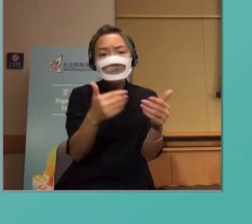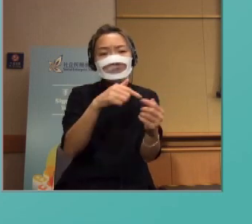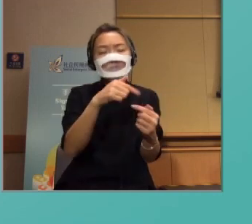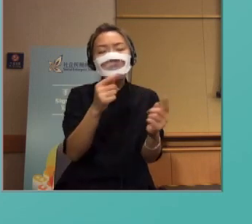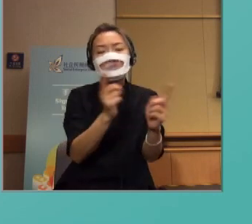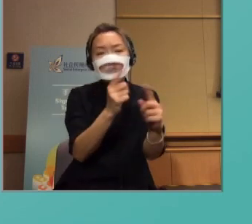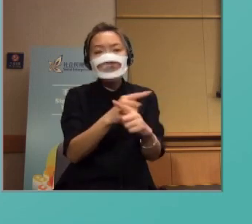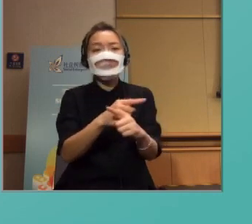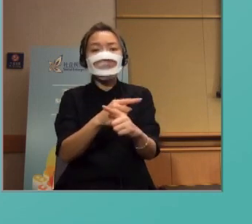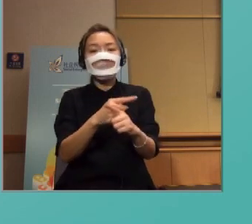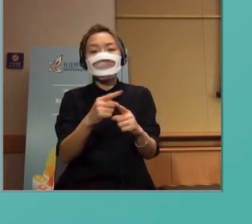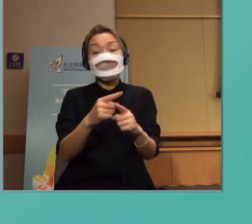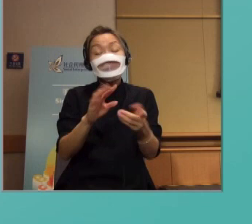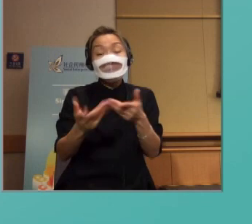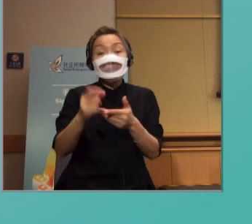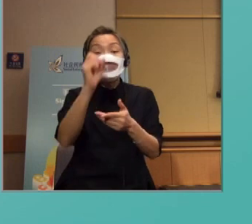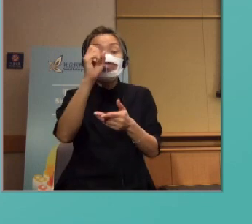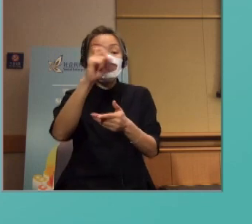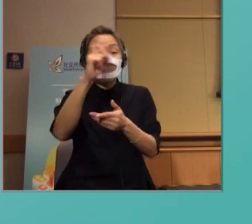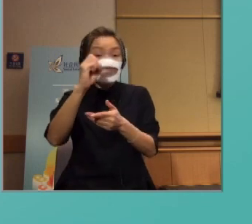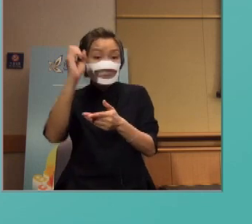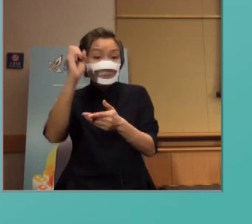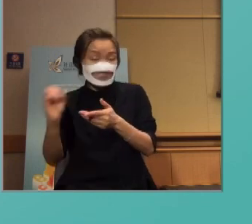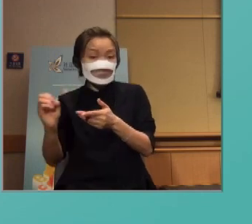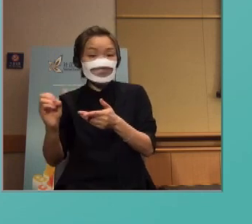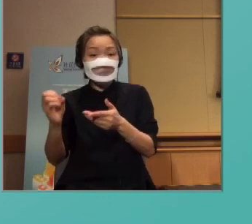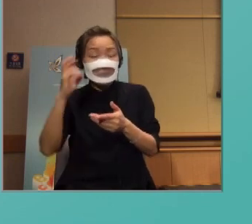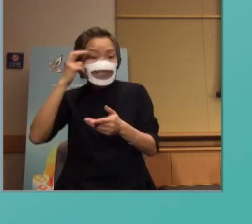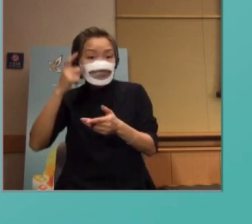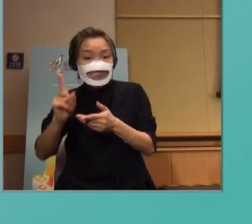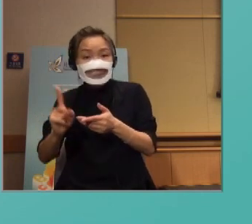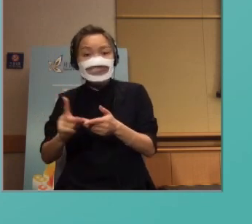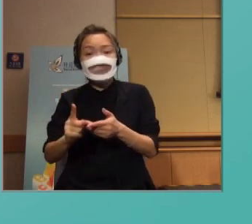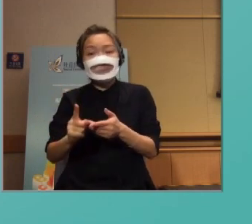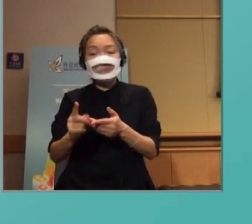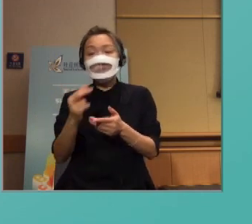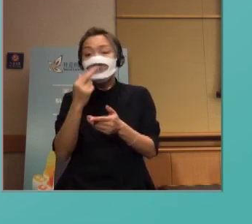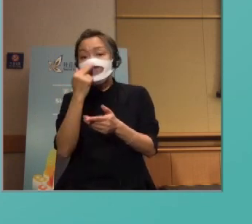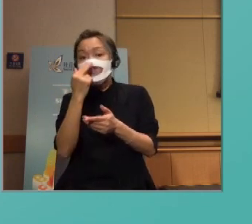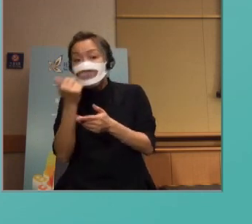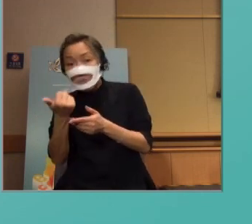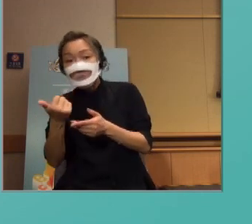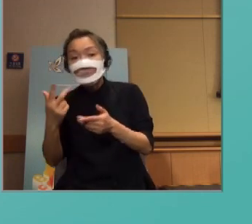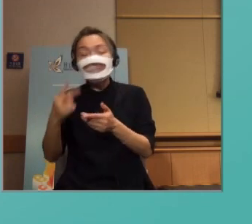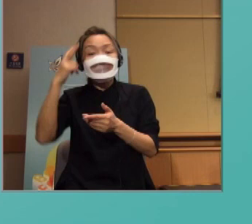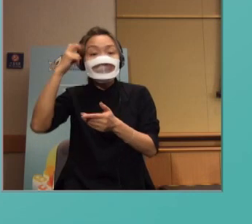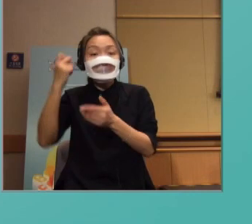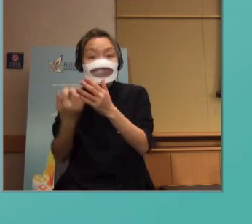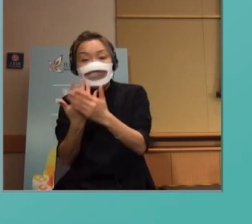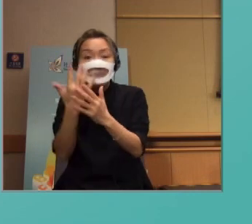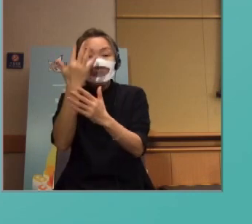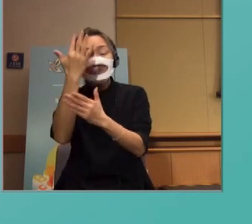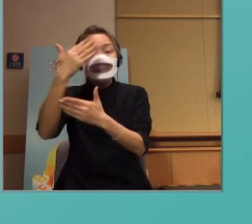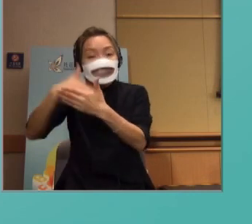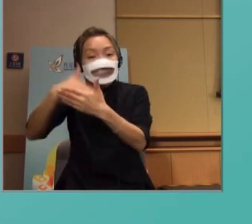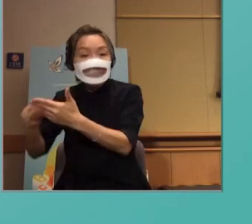say. Is it beautiful? Is it carbon friendly? Is it what does it say about me? Meaning that the social aspect and the actual virtual value